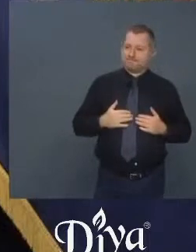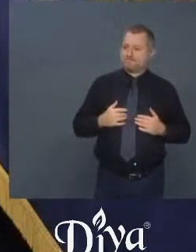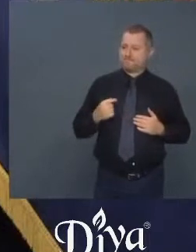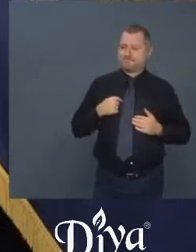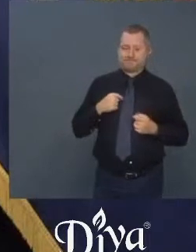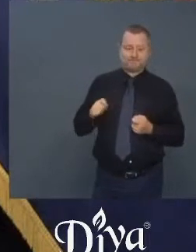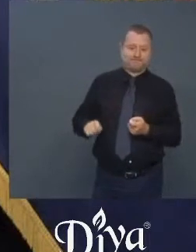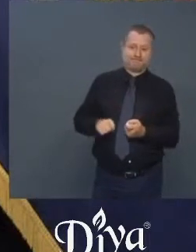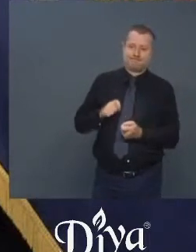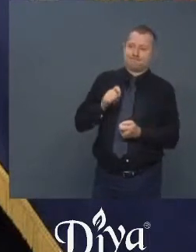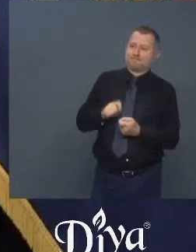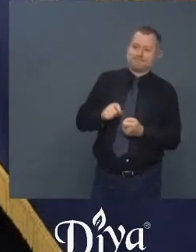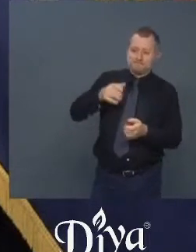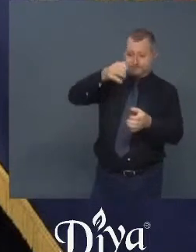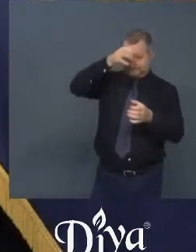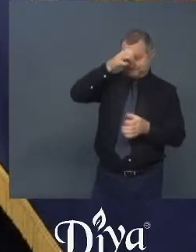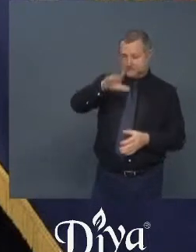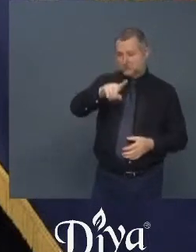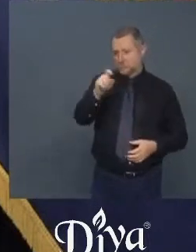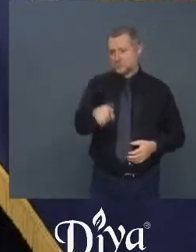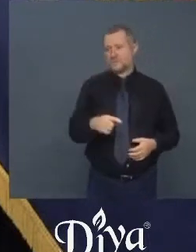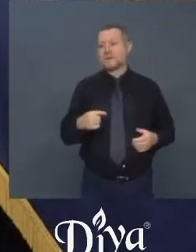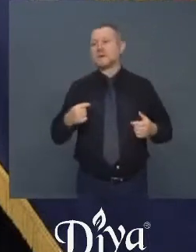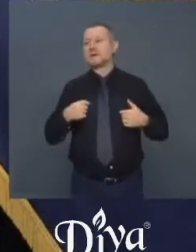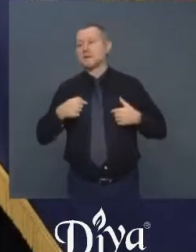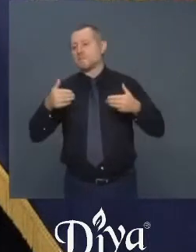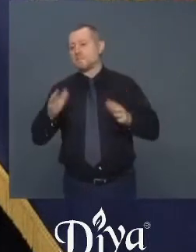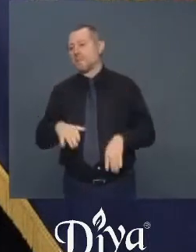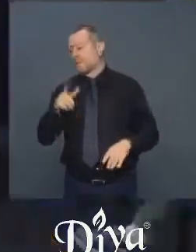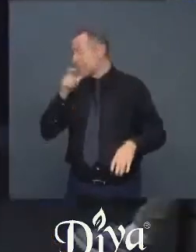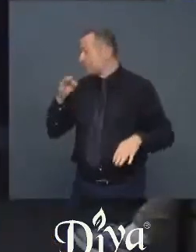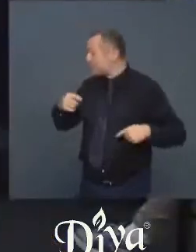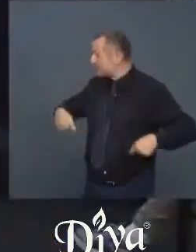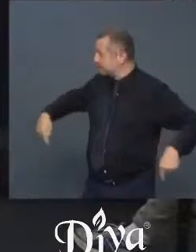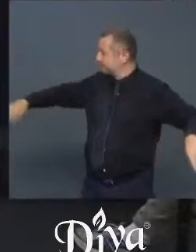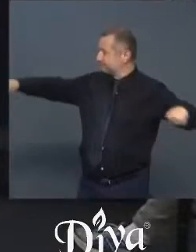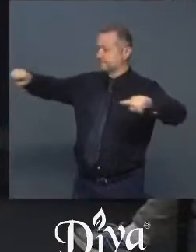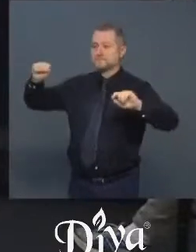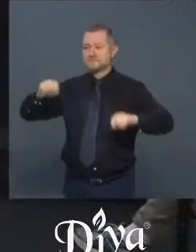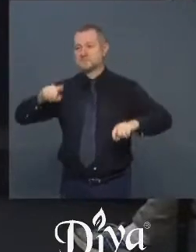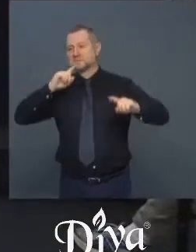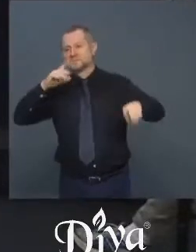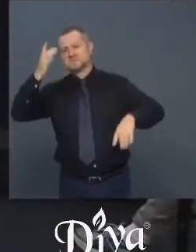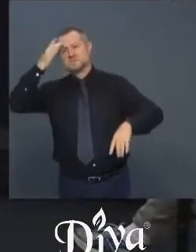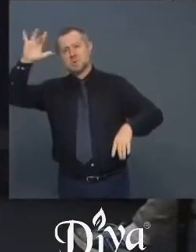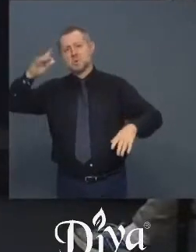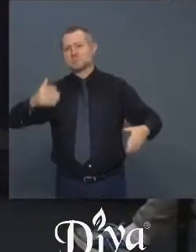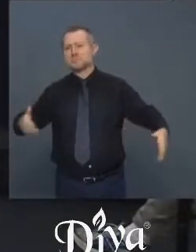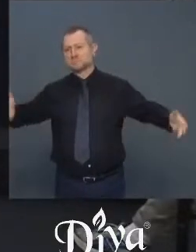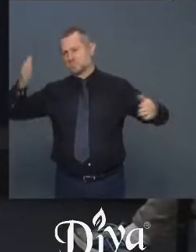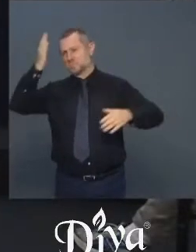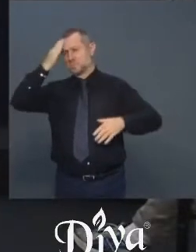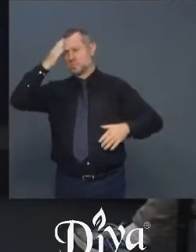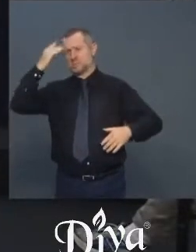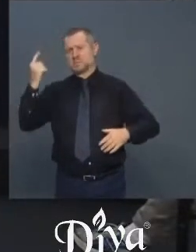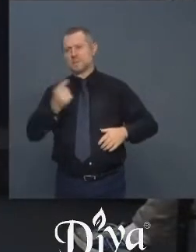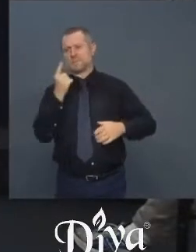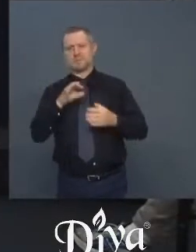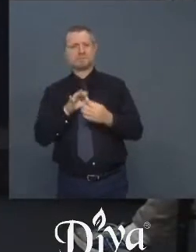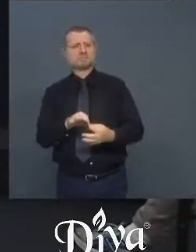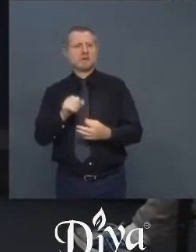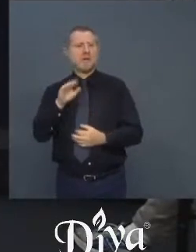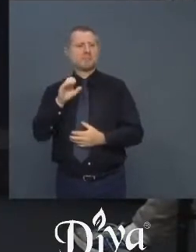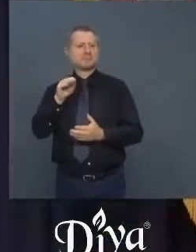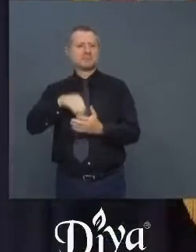about that, but I bet you one of these smart people knows something about absentee ballots in Brooklyn?